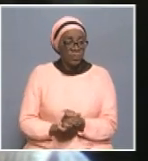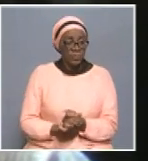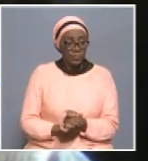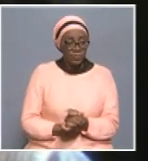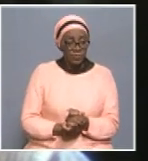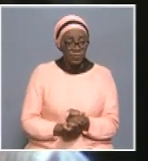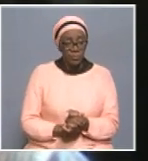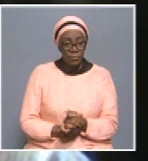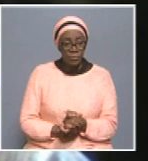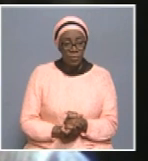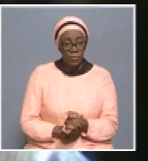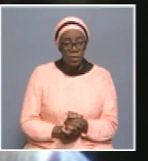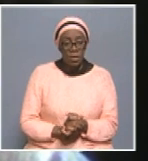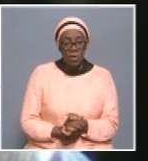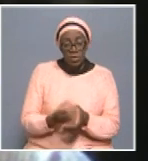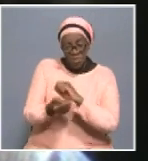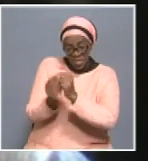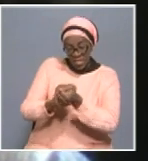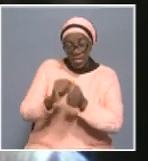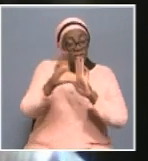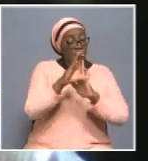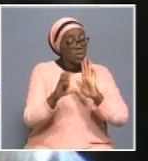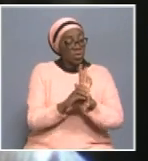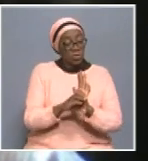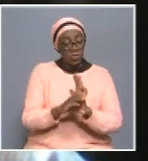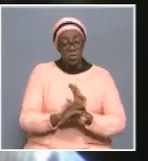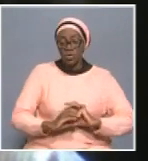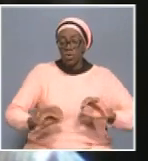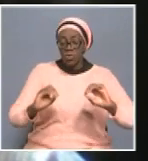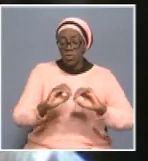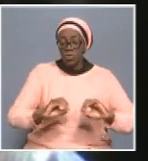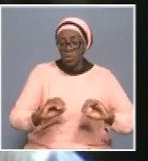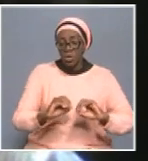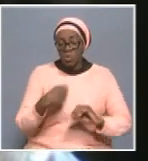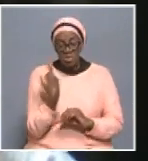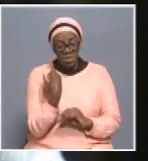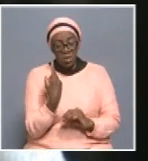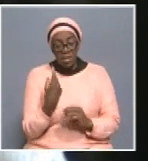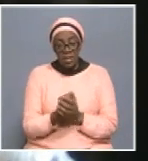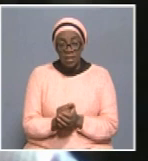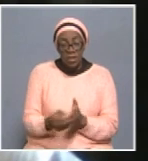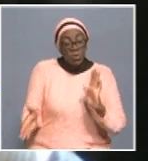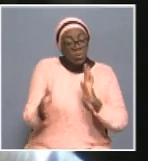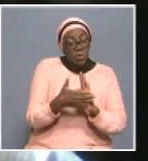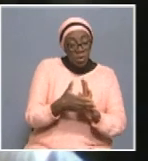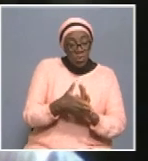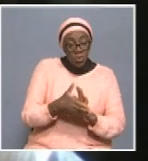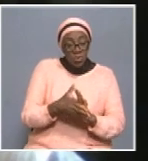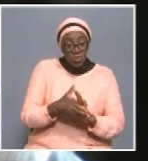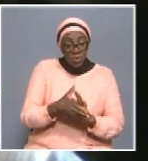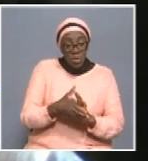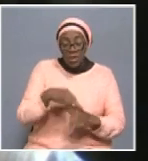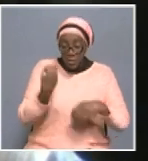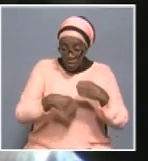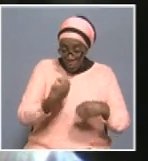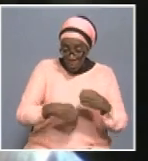the heart of this amendment, the way I see it, it was just there to close a loophole that was there within the party. And it probably would not just be